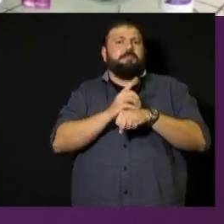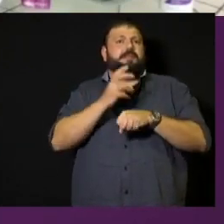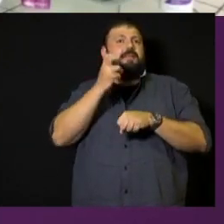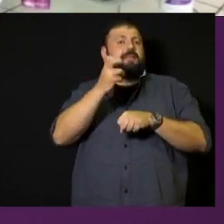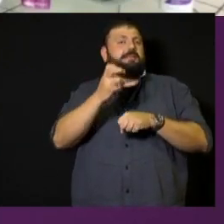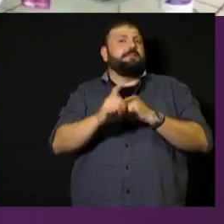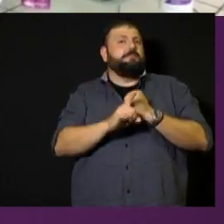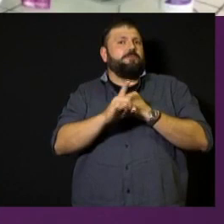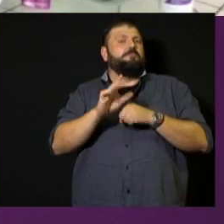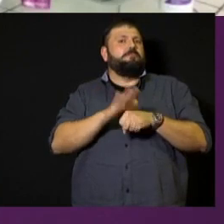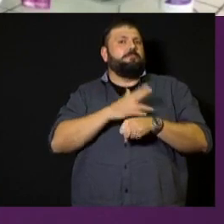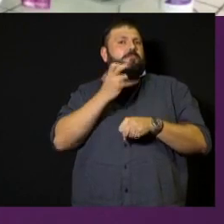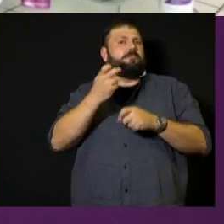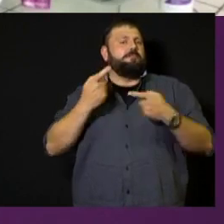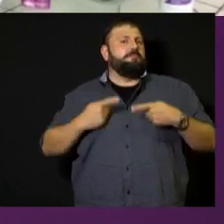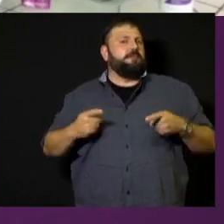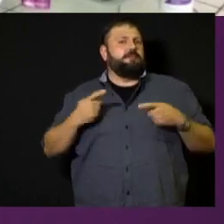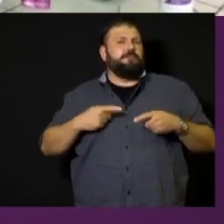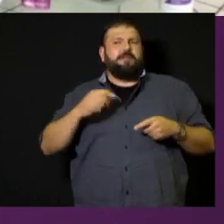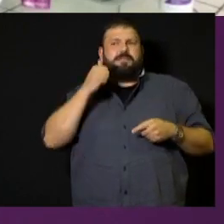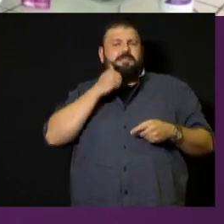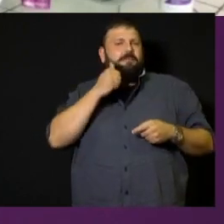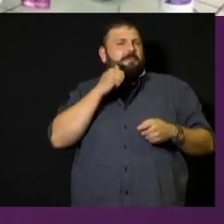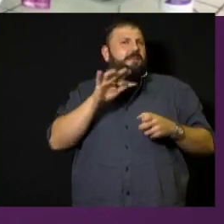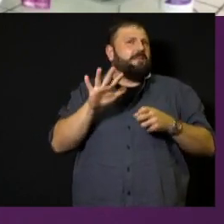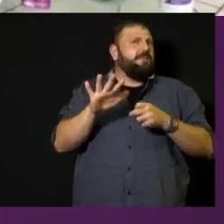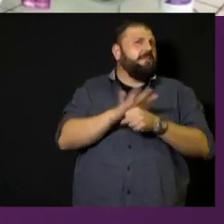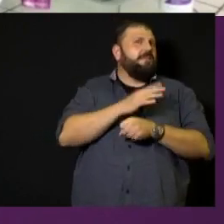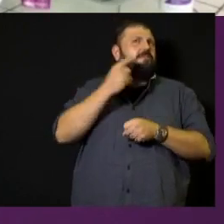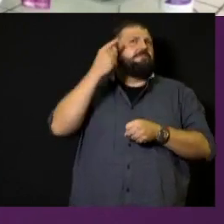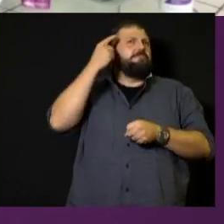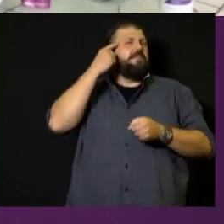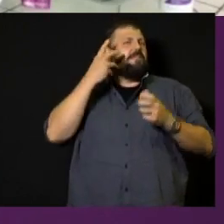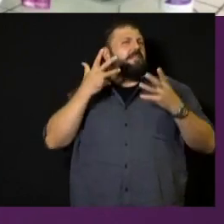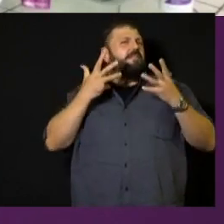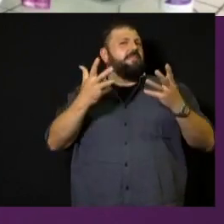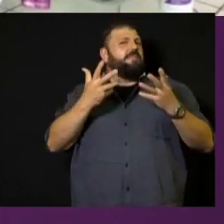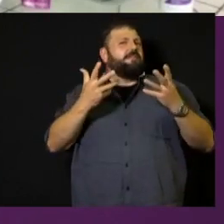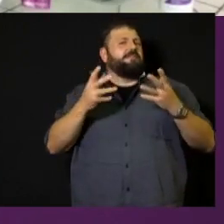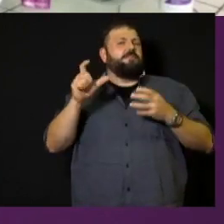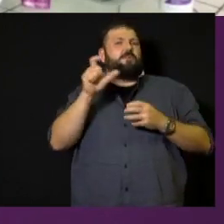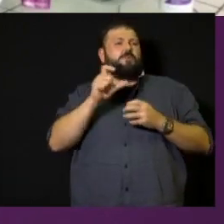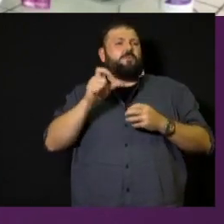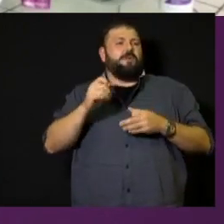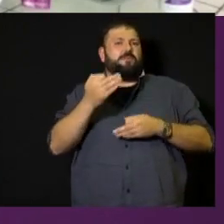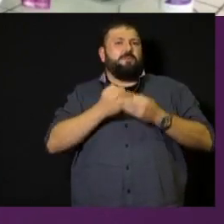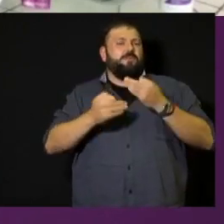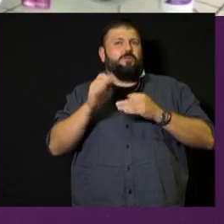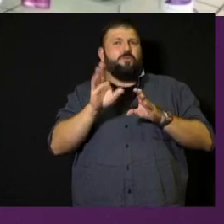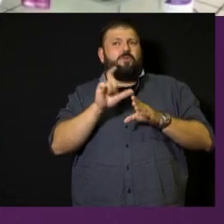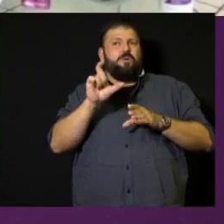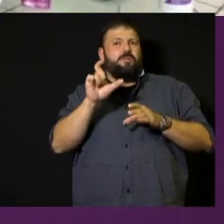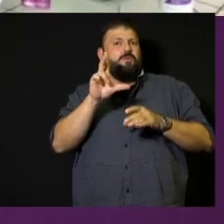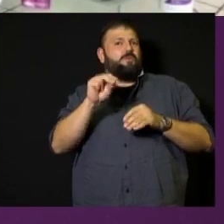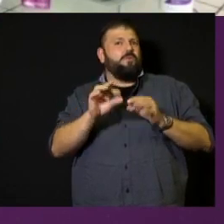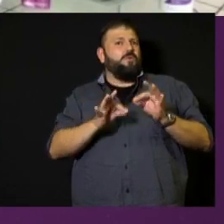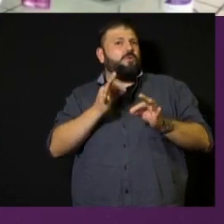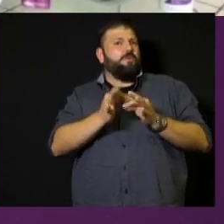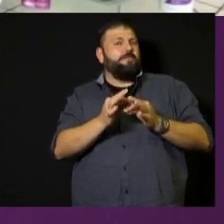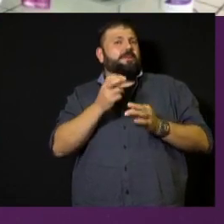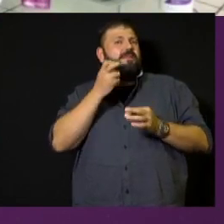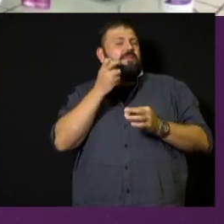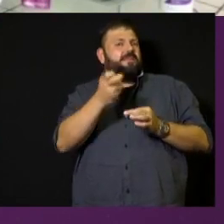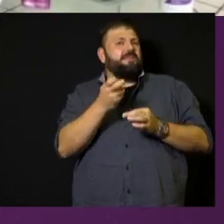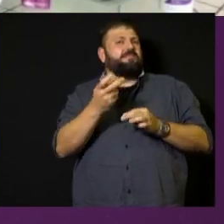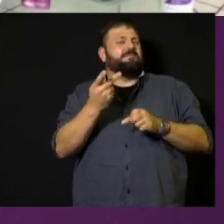there's a problem. The people, when they if you are